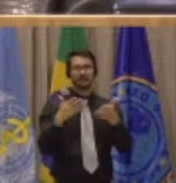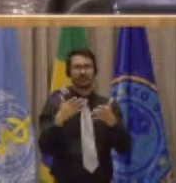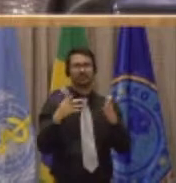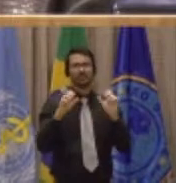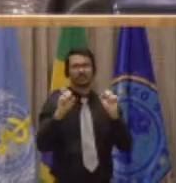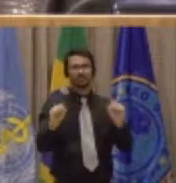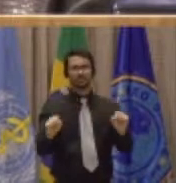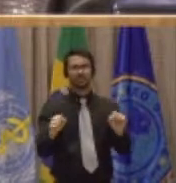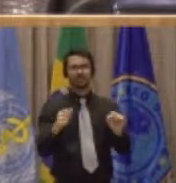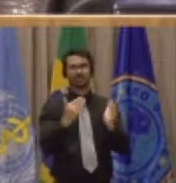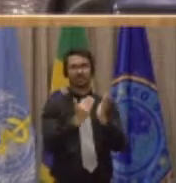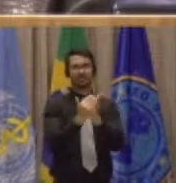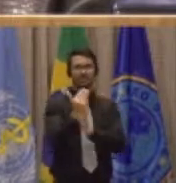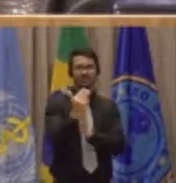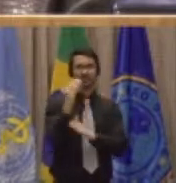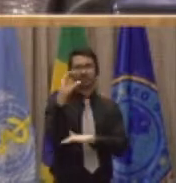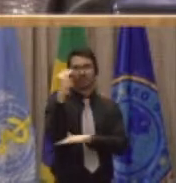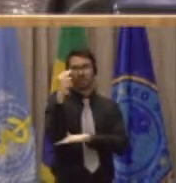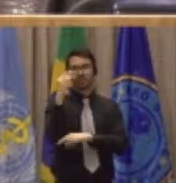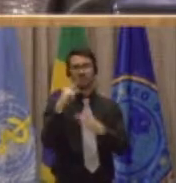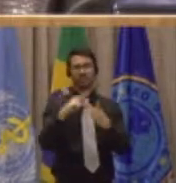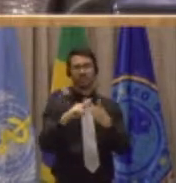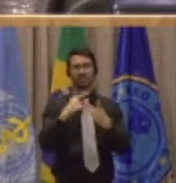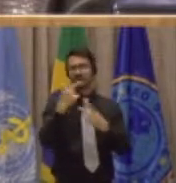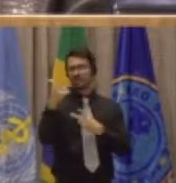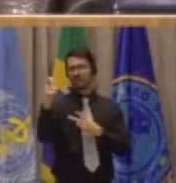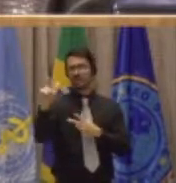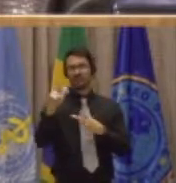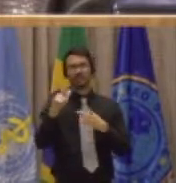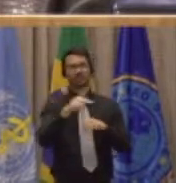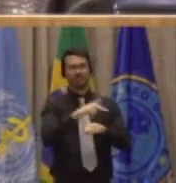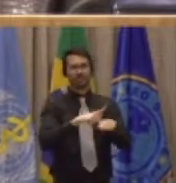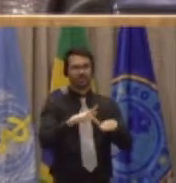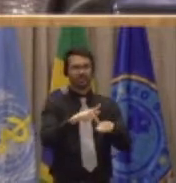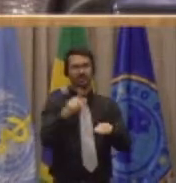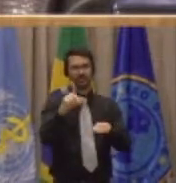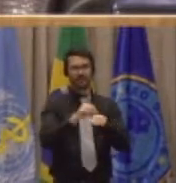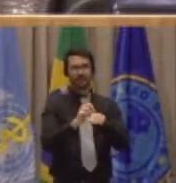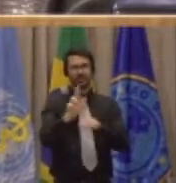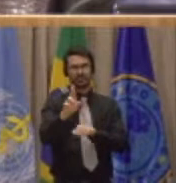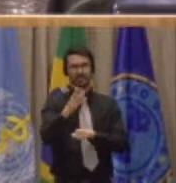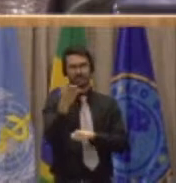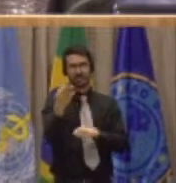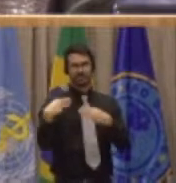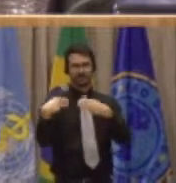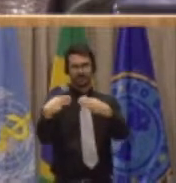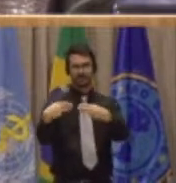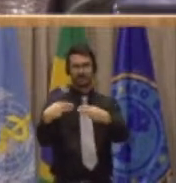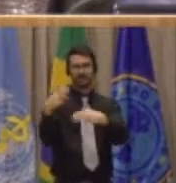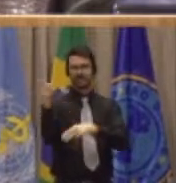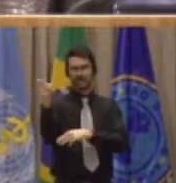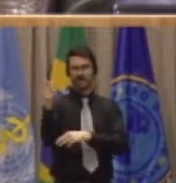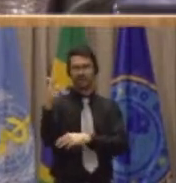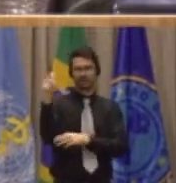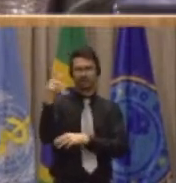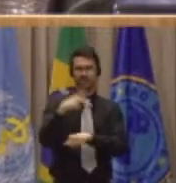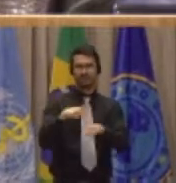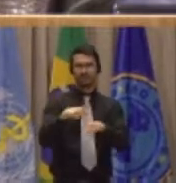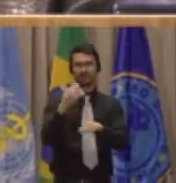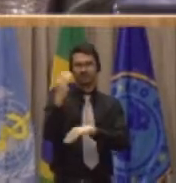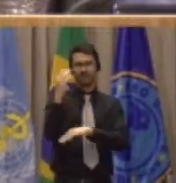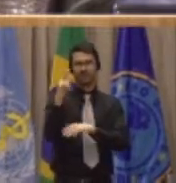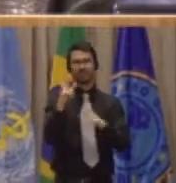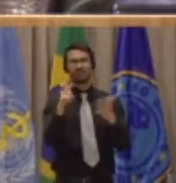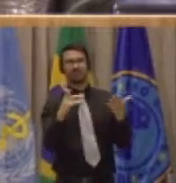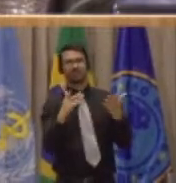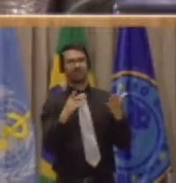If you don't have any question, Colombia can start, or any other people. Dr. Castellano from Ministry of Health,